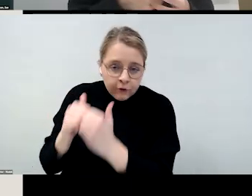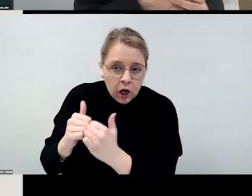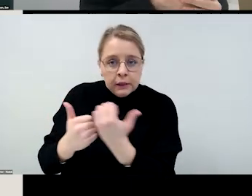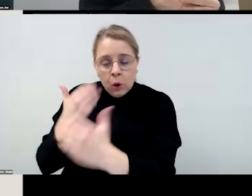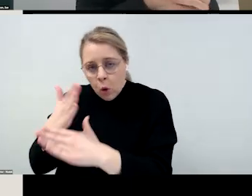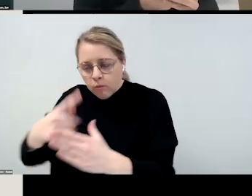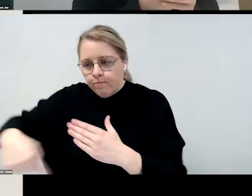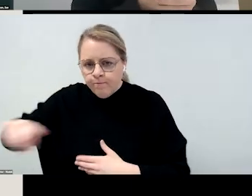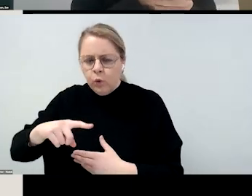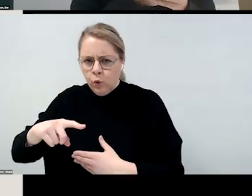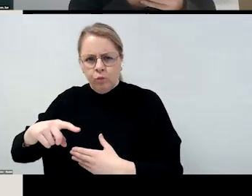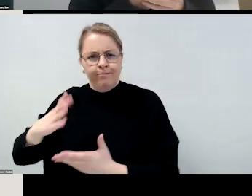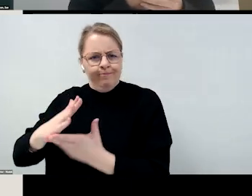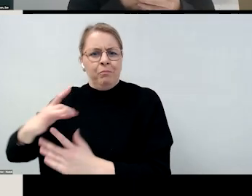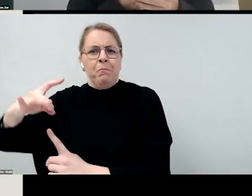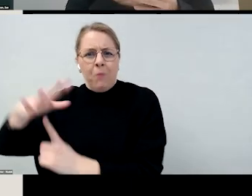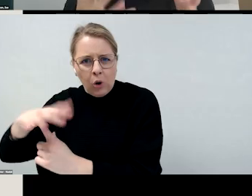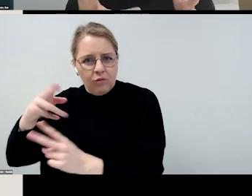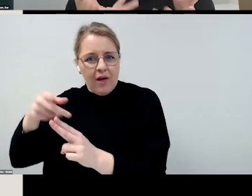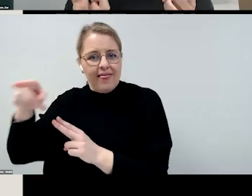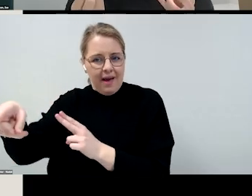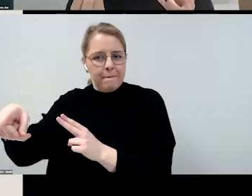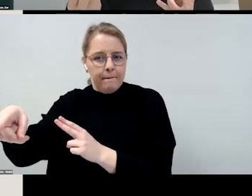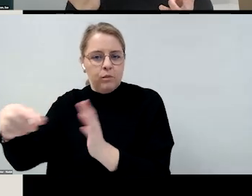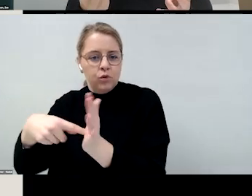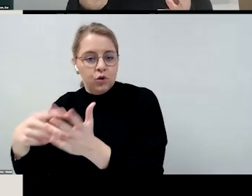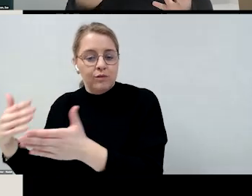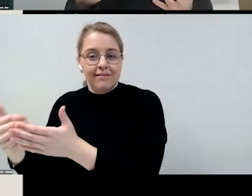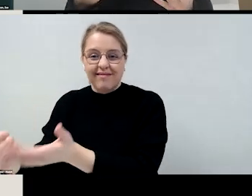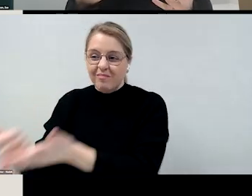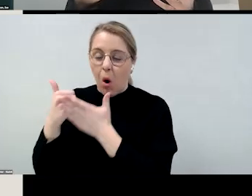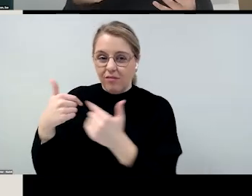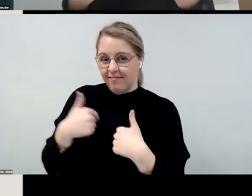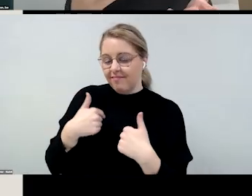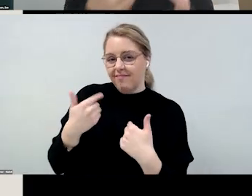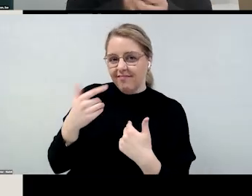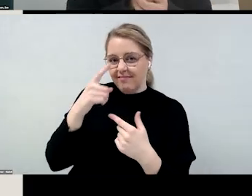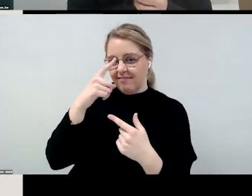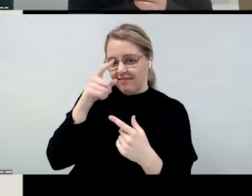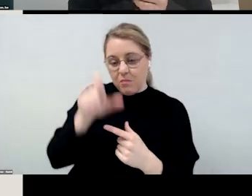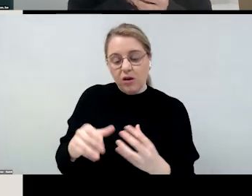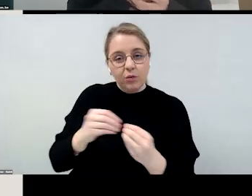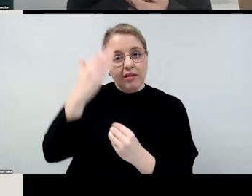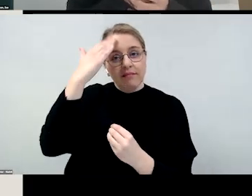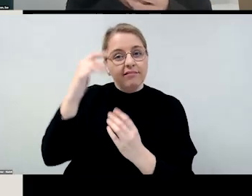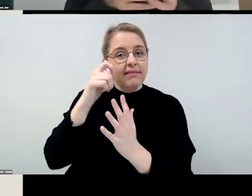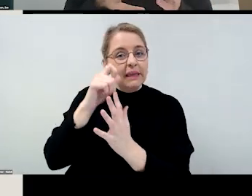have a really important role in helping a person with intellectual disability to reach